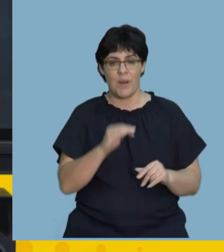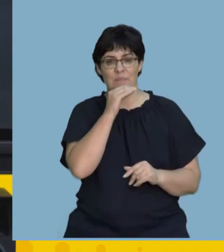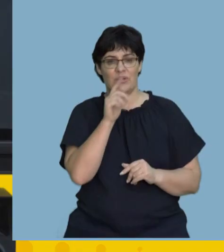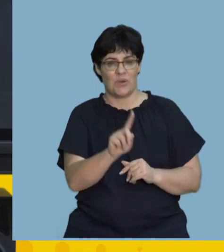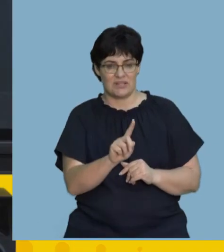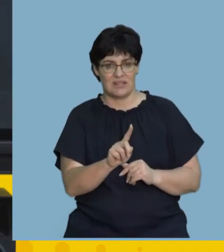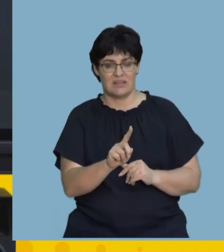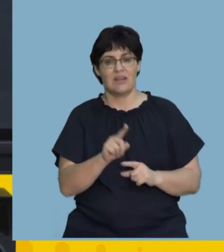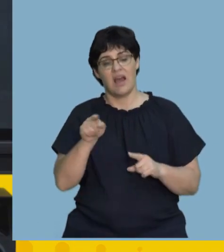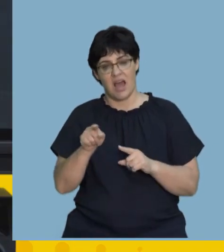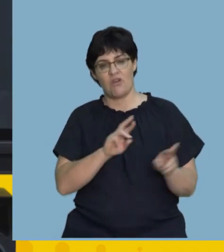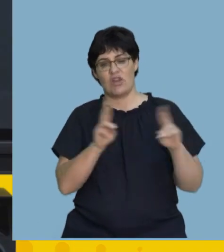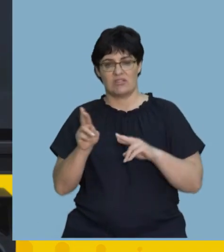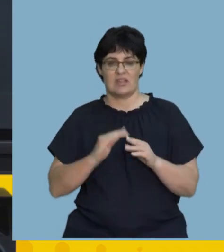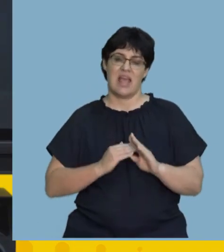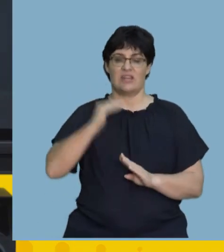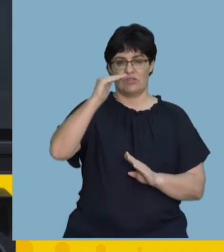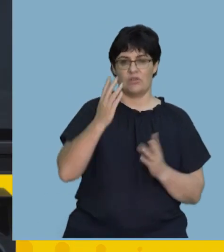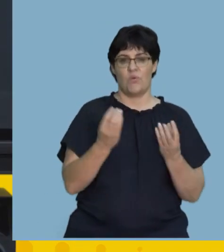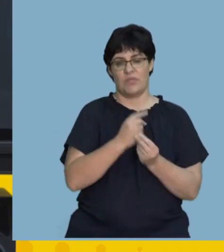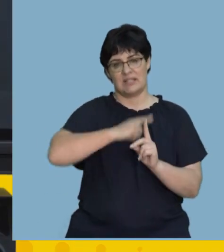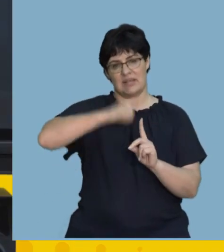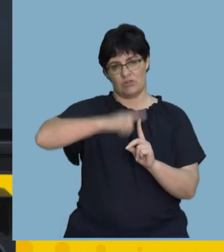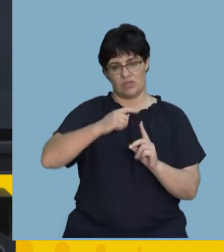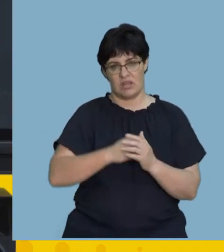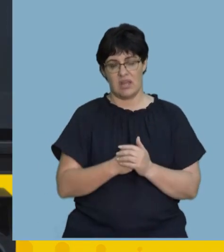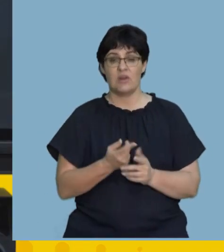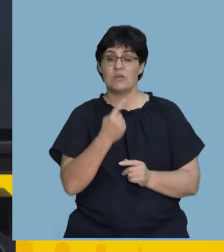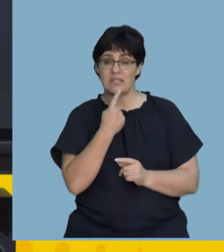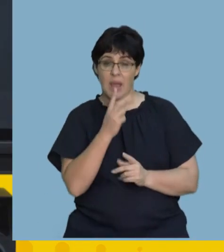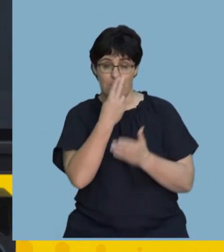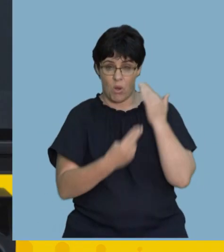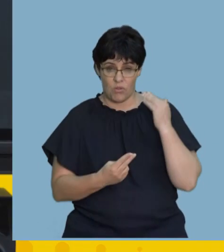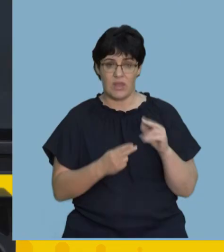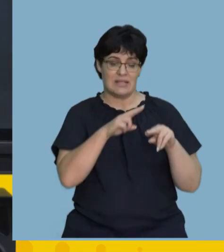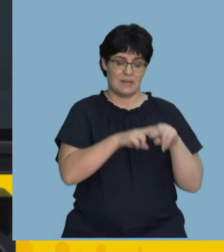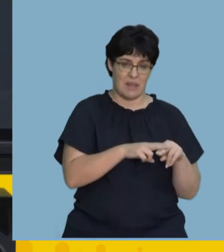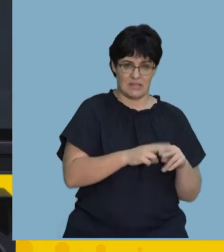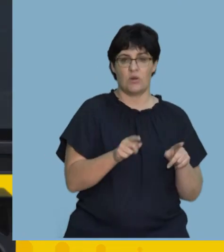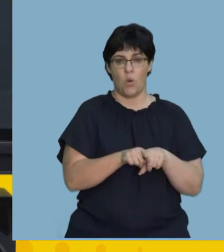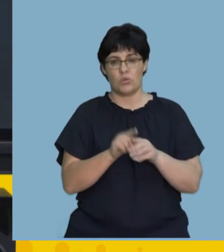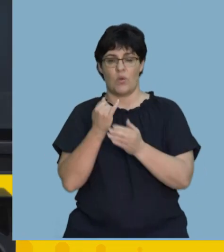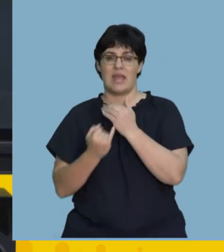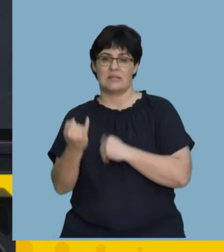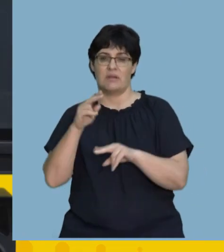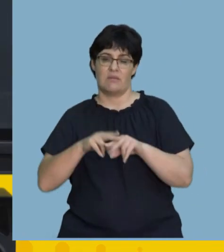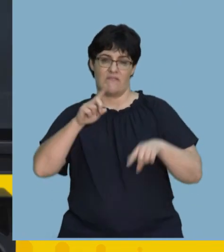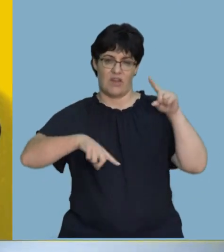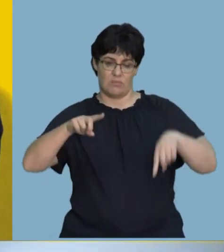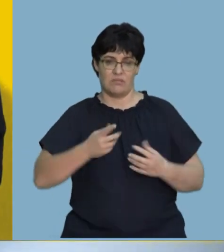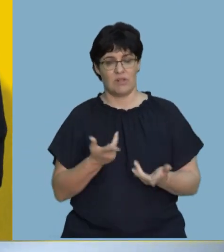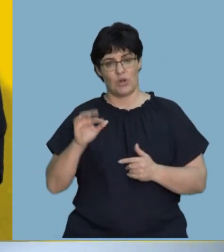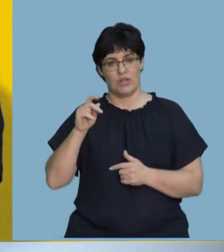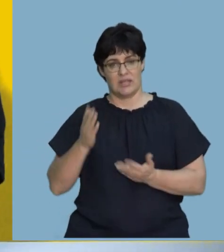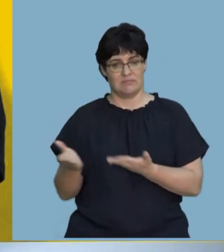reaction increases with temperature. And we've mentioned both the dependent as well as the independent variable. Loni, over to you.